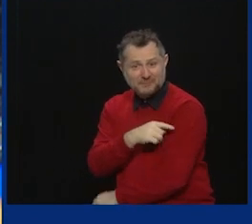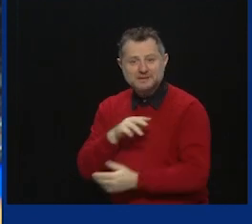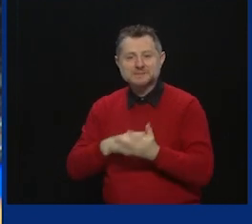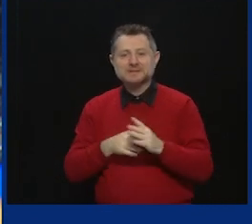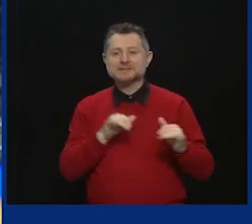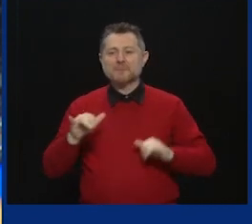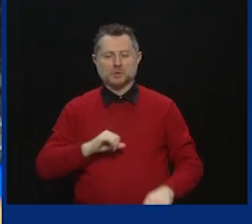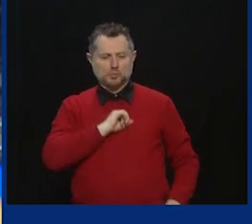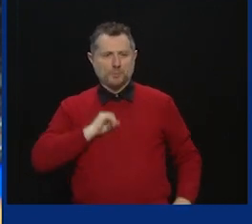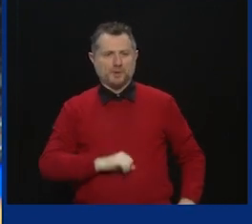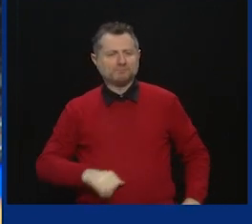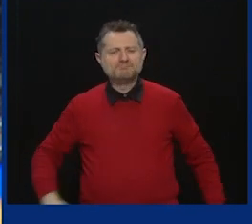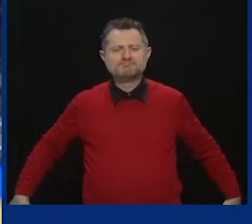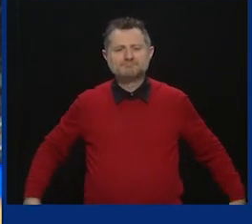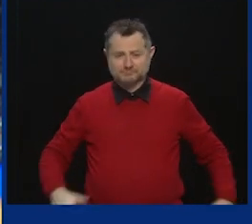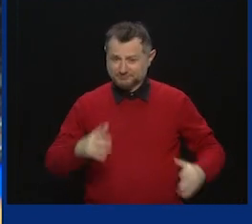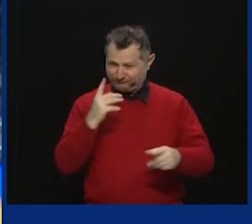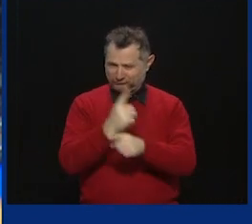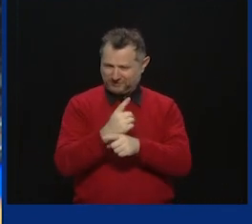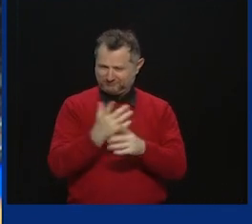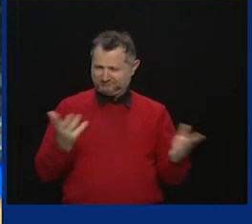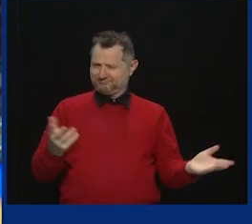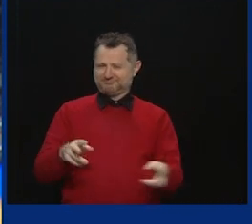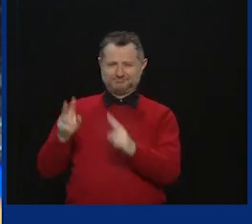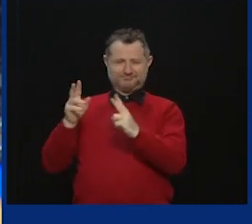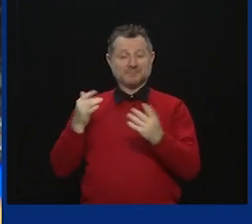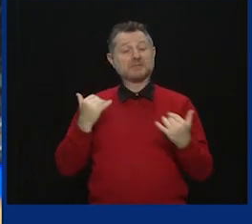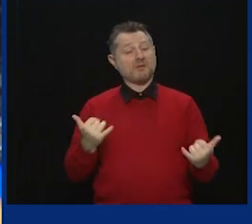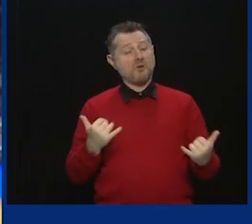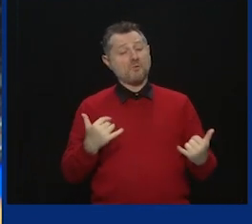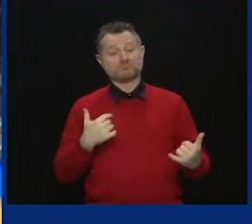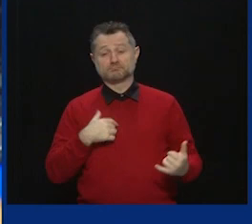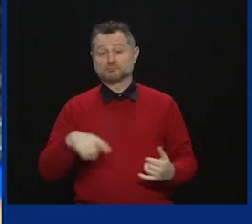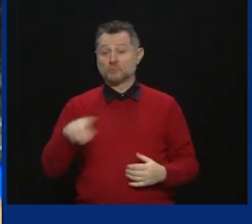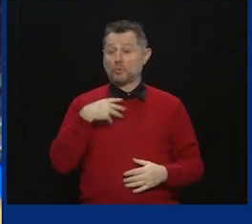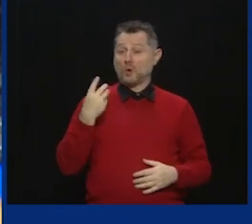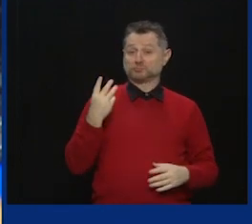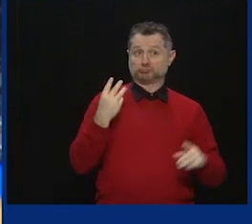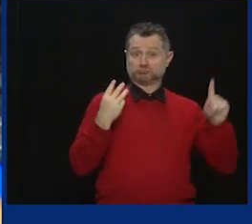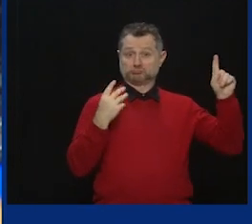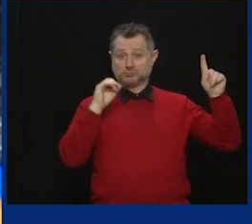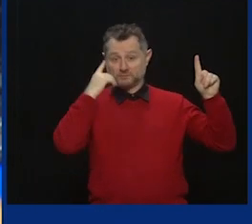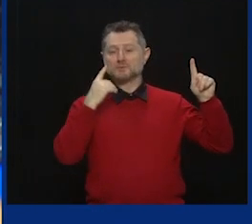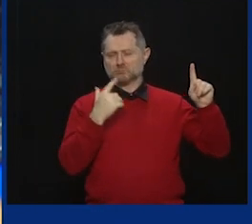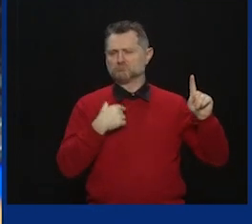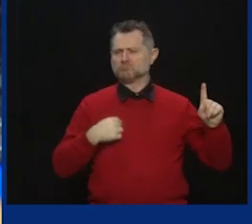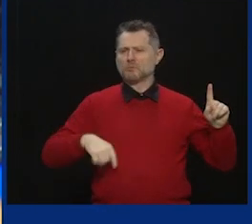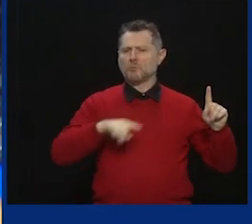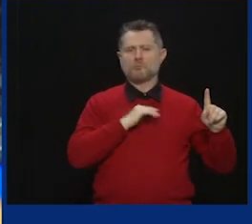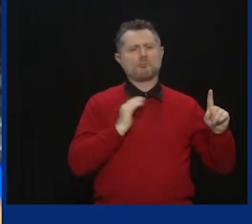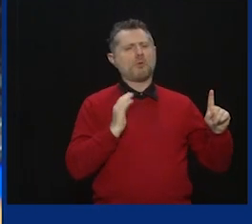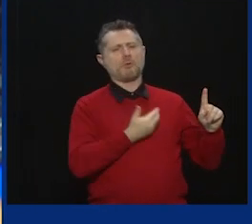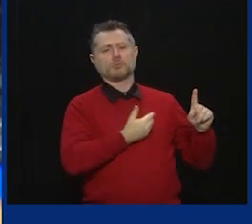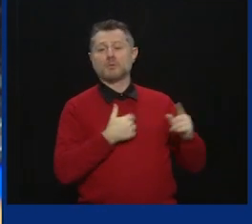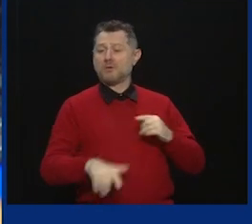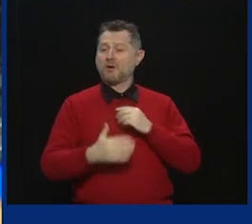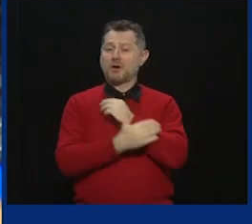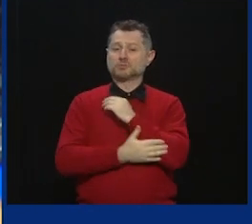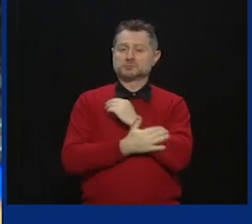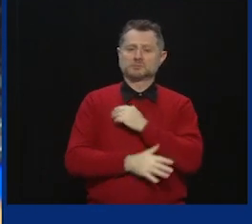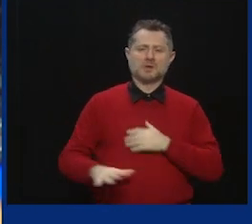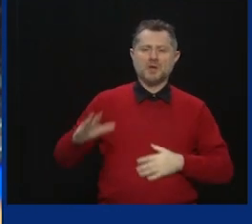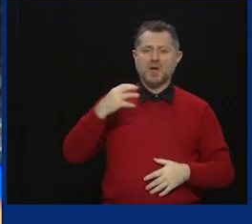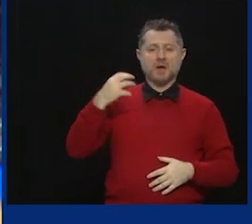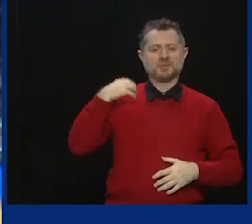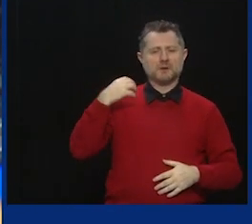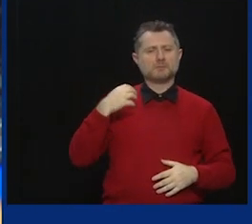that as soon as it's allowed. So literally today, in Washington, D.C., our capital, there's people meeting at a place called the